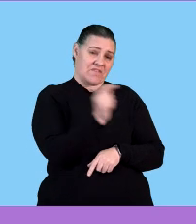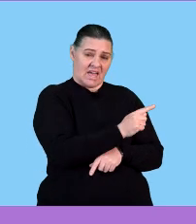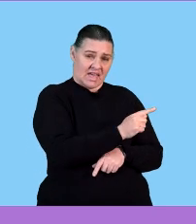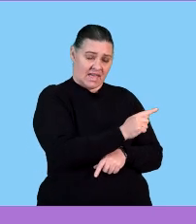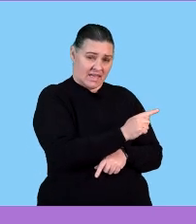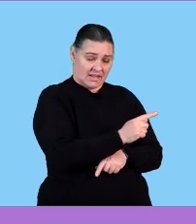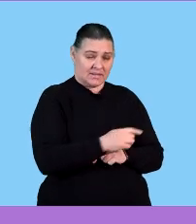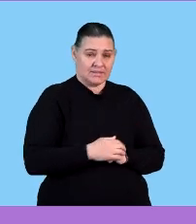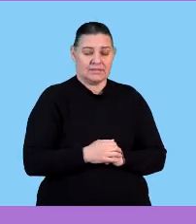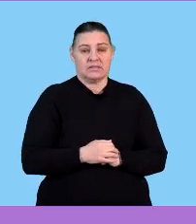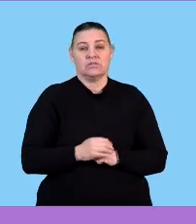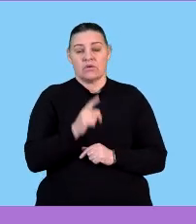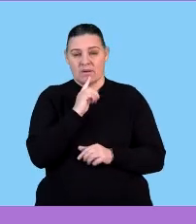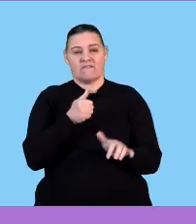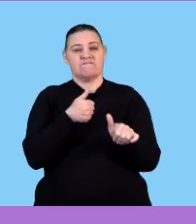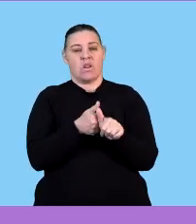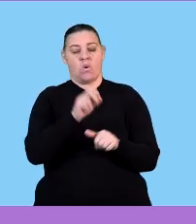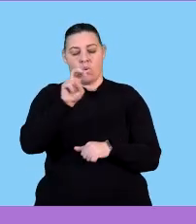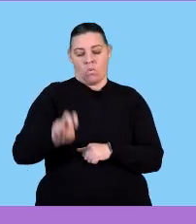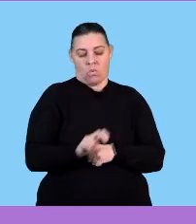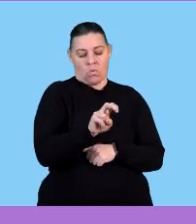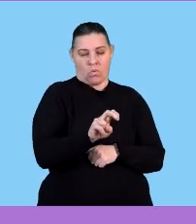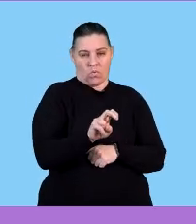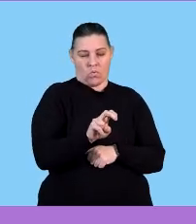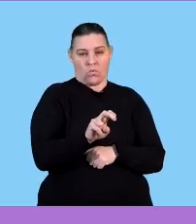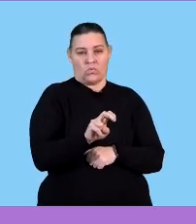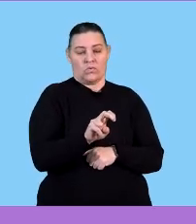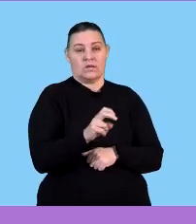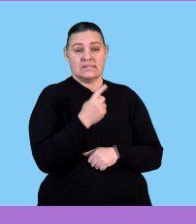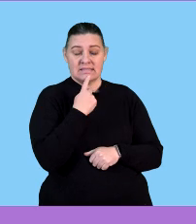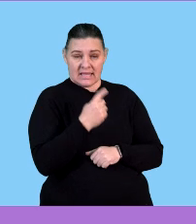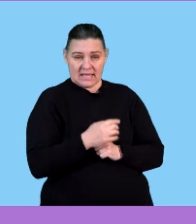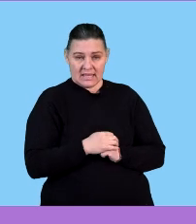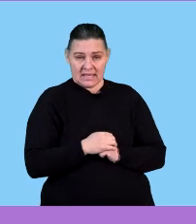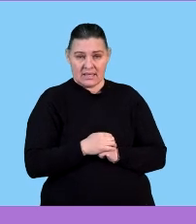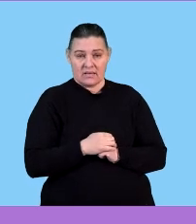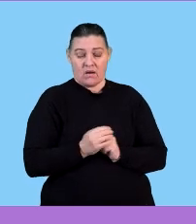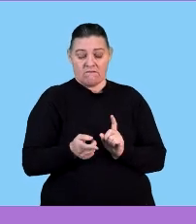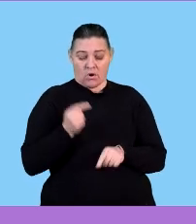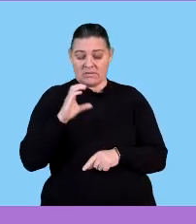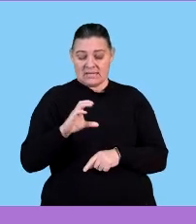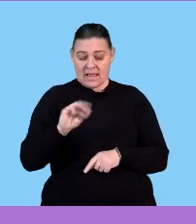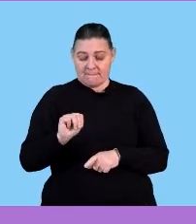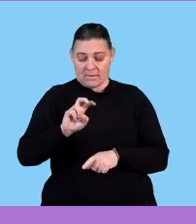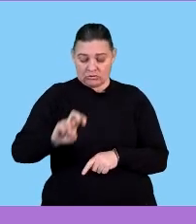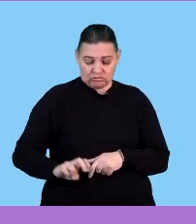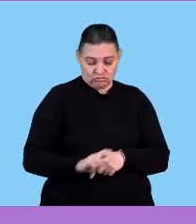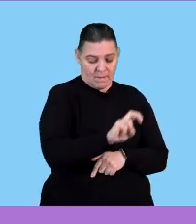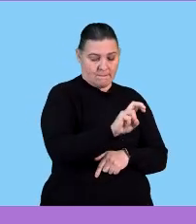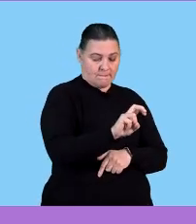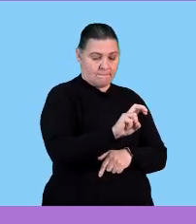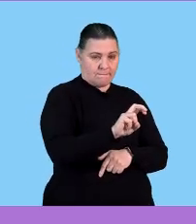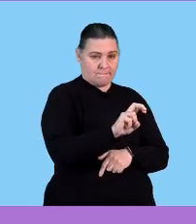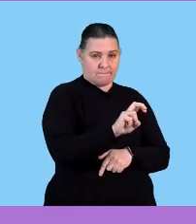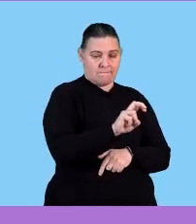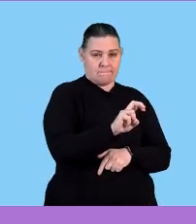the way on that side. So I've got to follow the arrows. And the arrows tell me I've got to jump from centimeters to